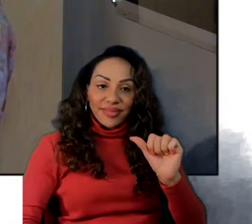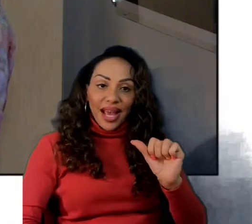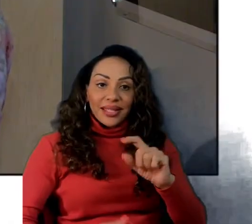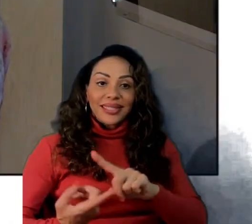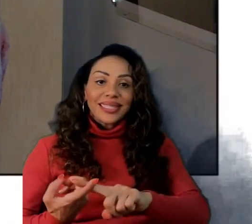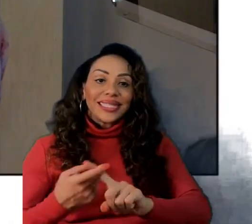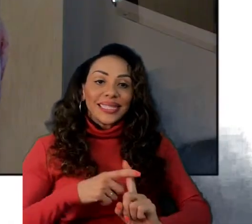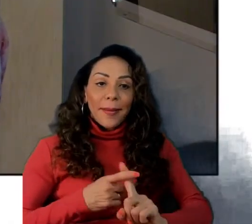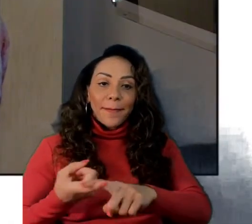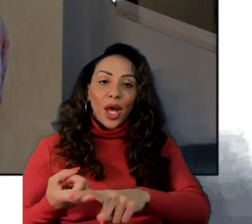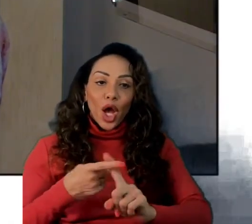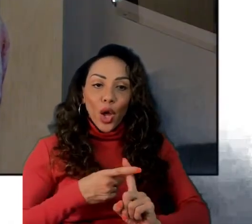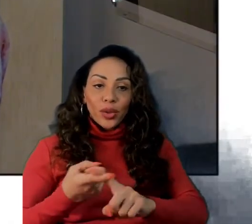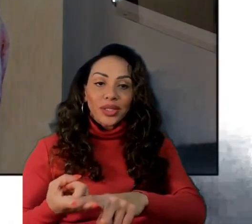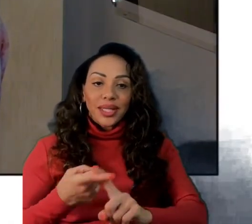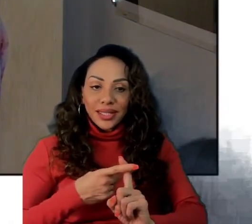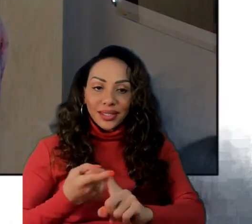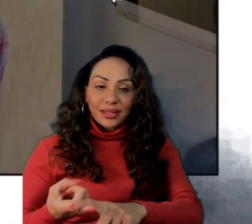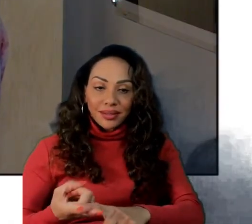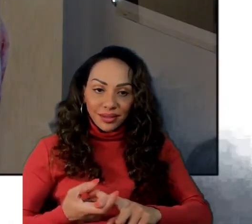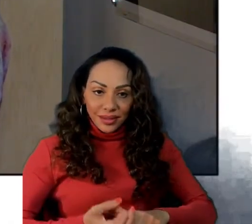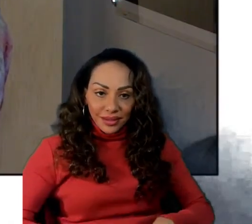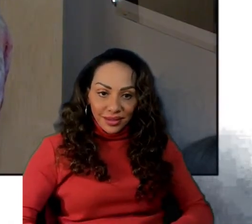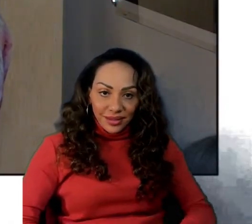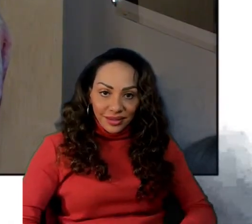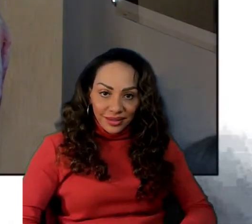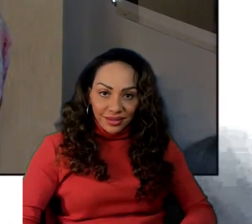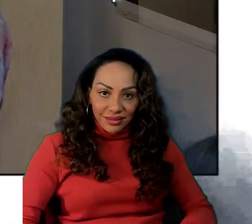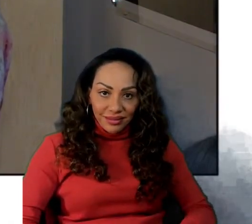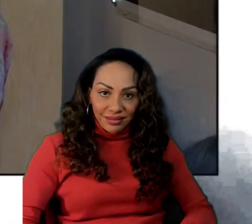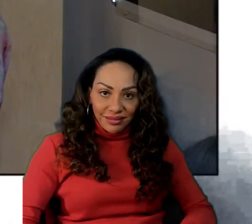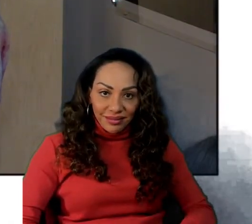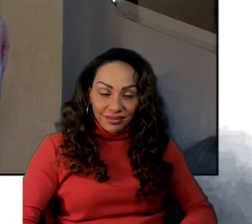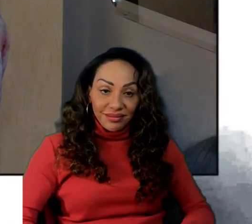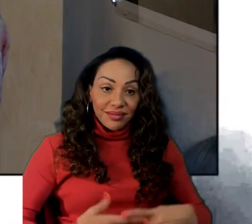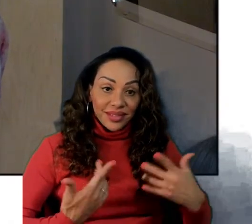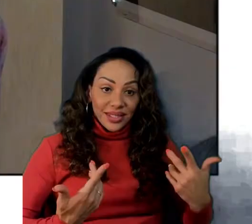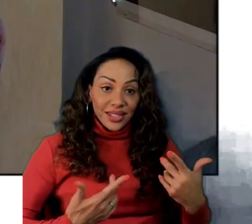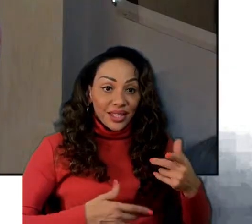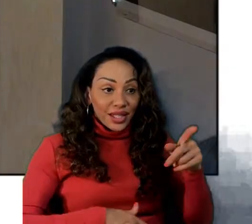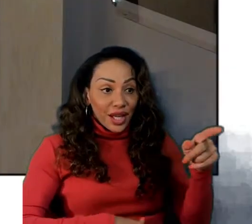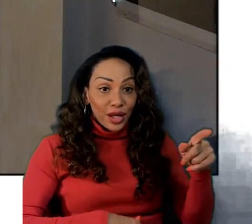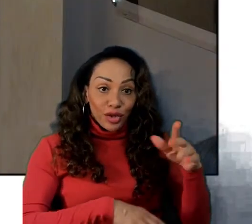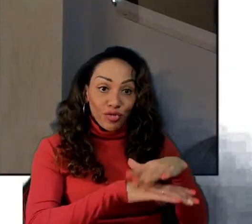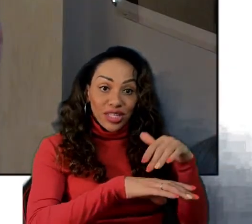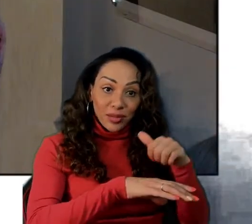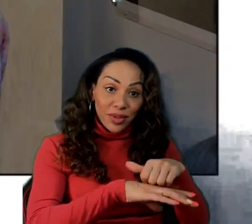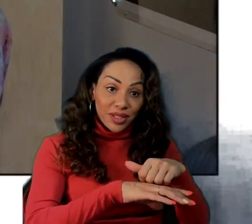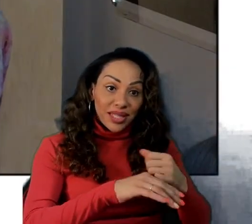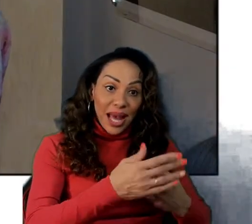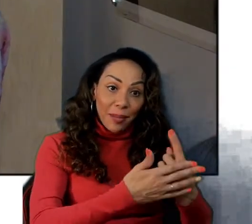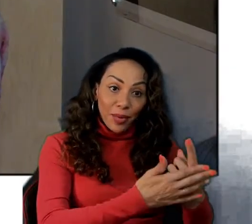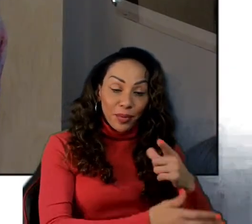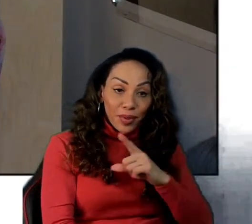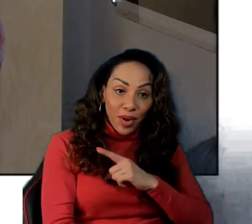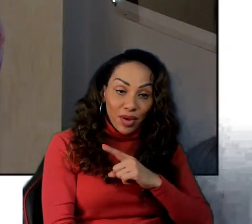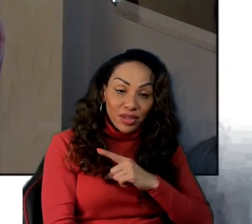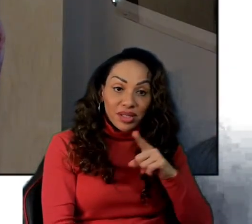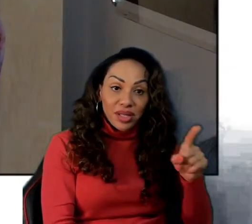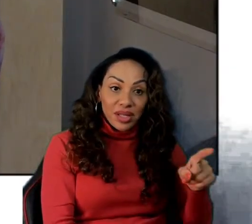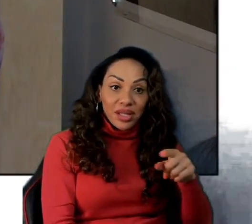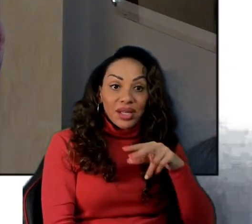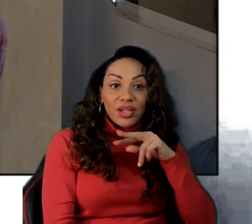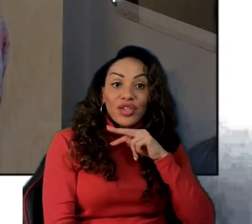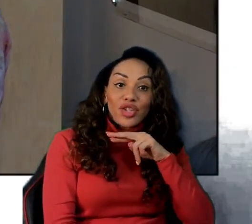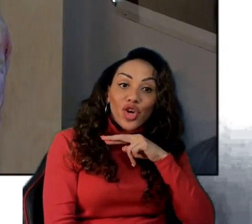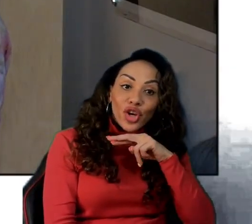be so many turkeys in this world if it wasn't for Christmas. So you could say that turkeys benefit from Christmas